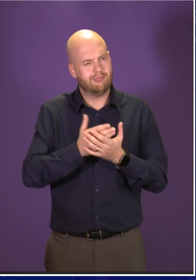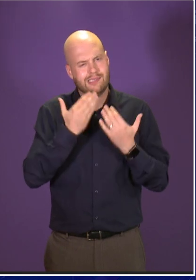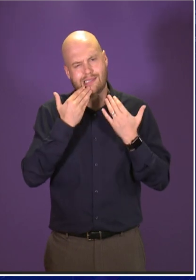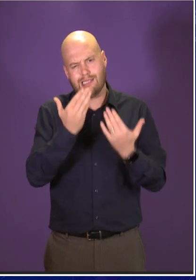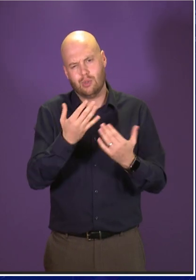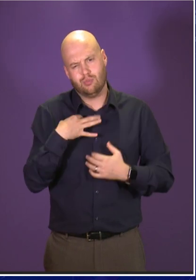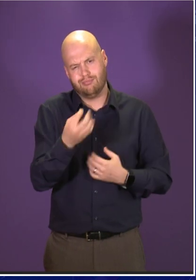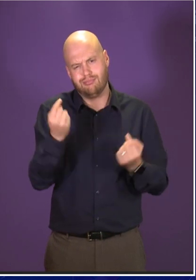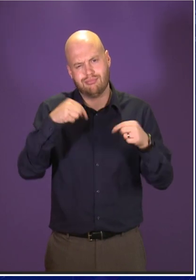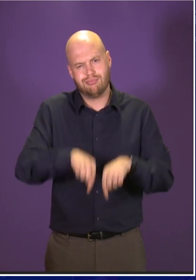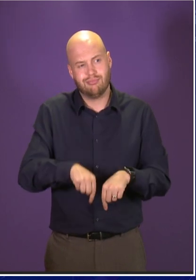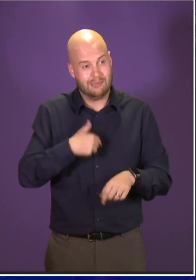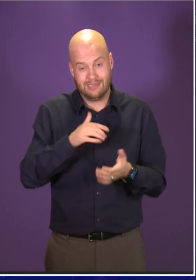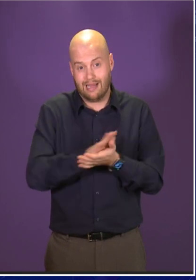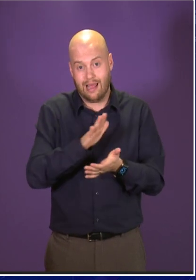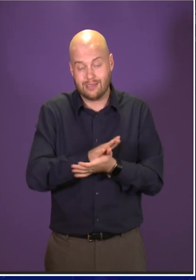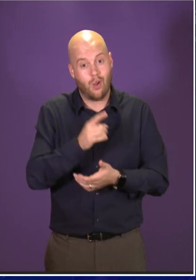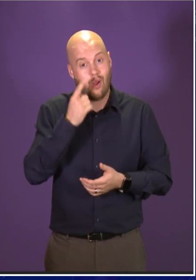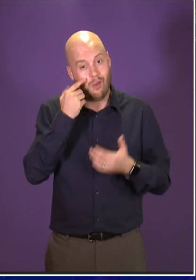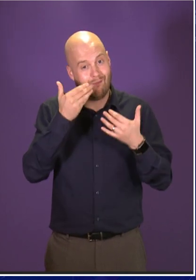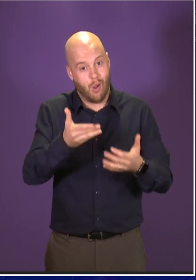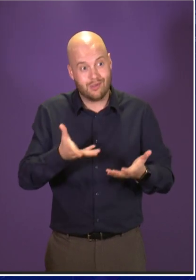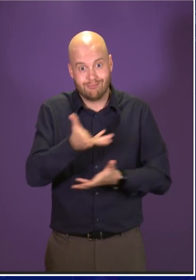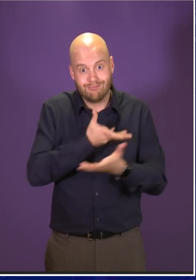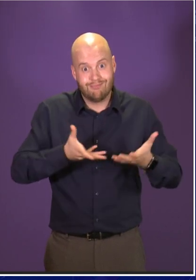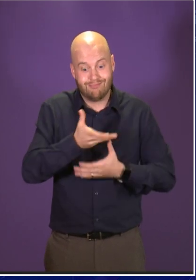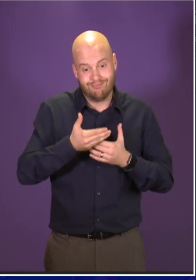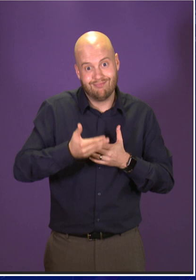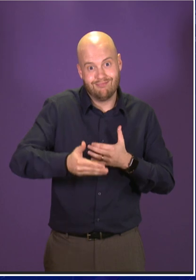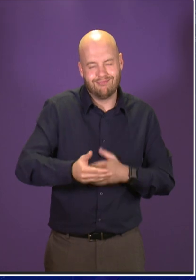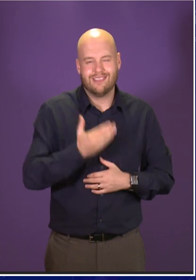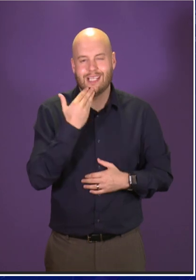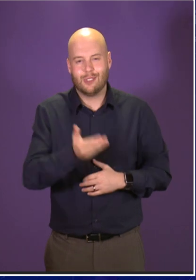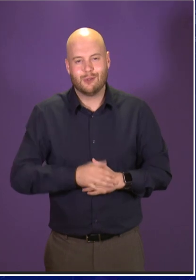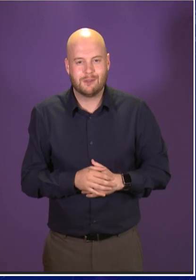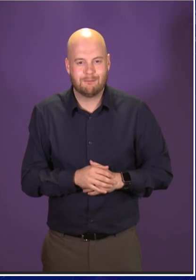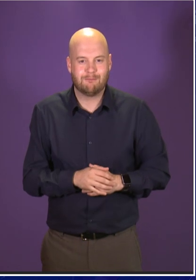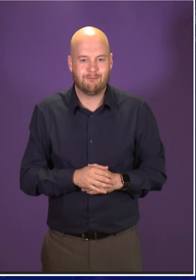Delighted to be with you and look forward to our conversations over the next day or two. Thank you.